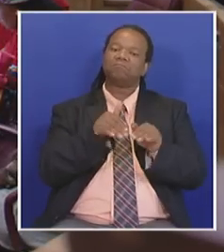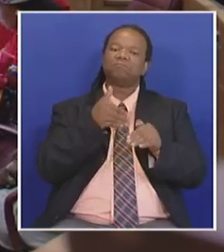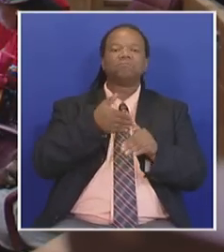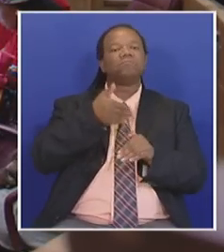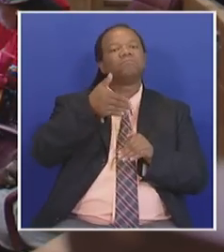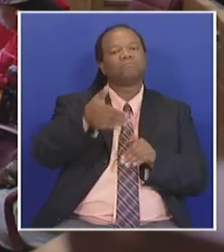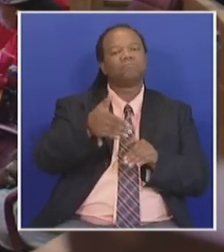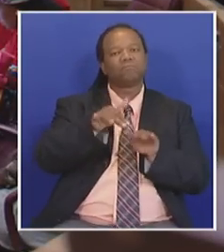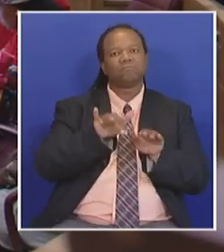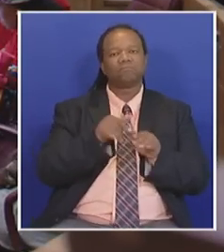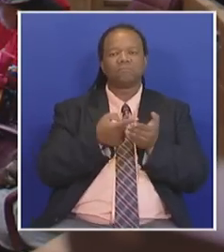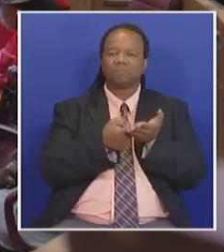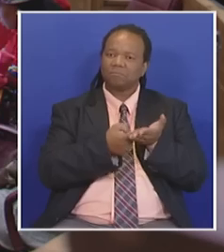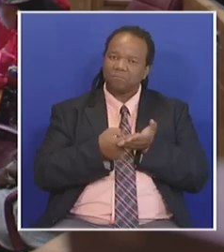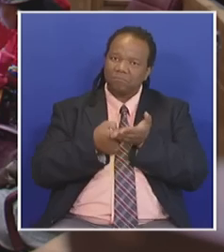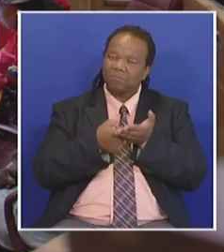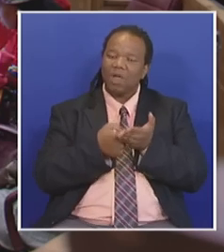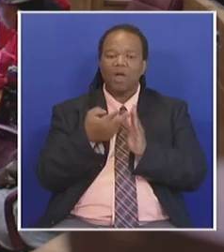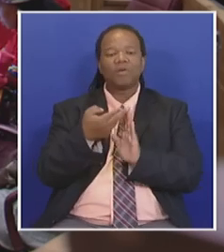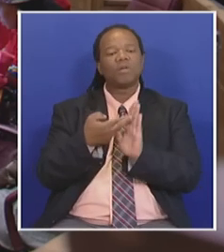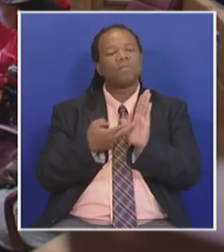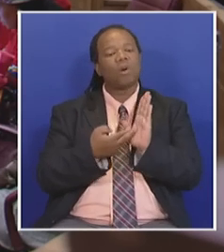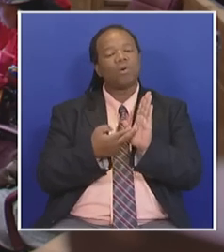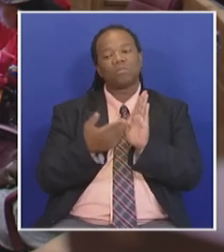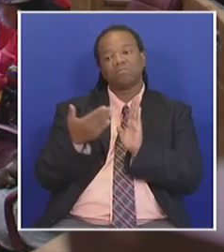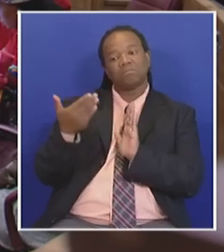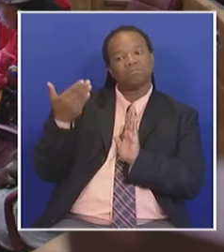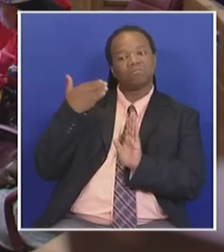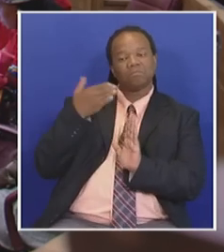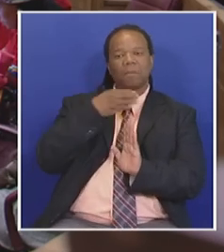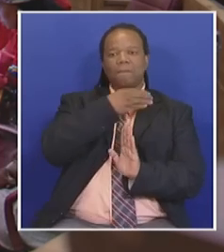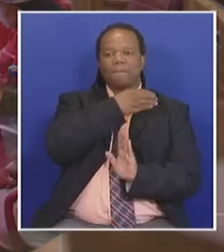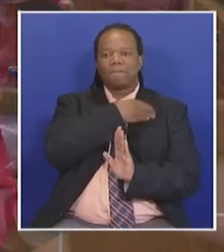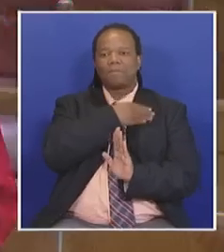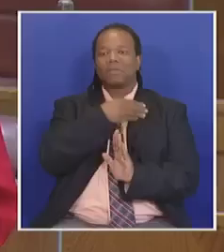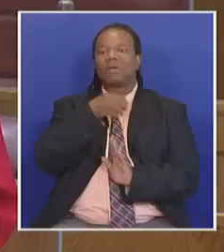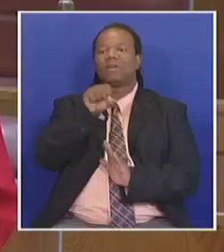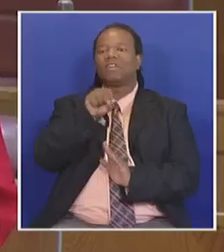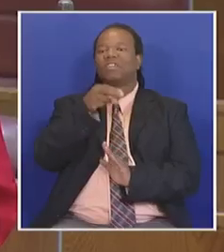the release of the report of the former Minister Sicelo Shiteka on